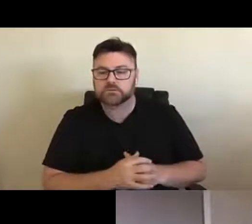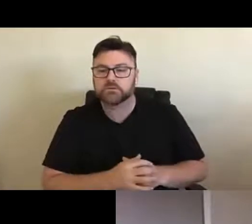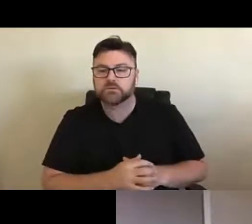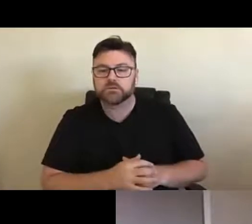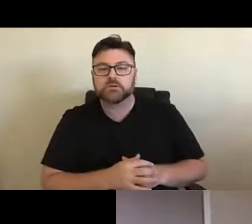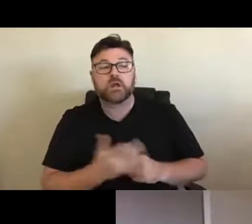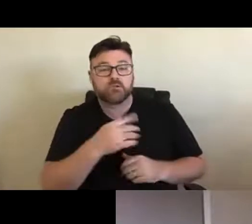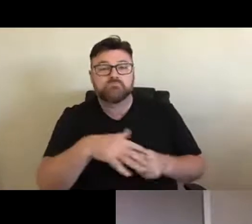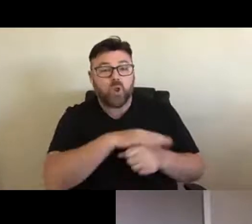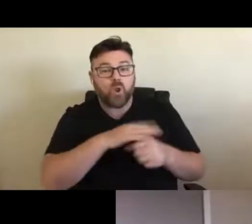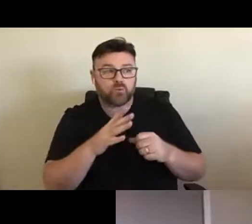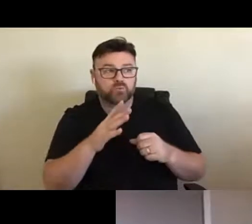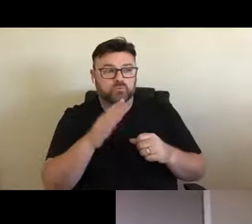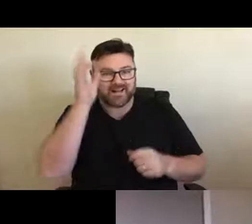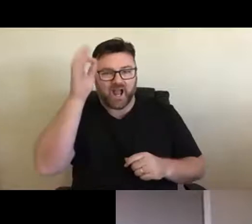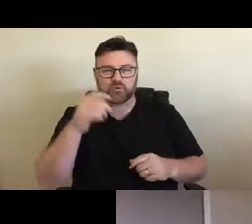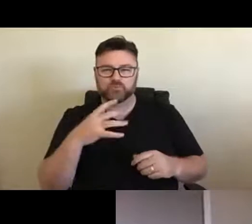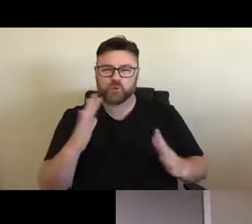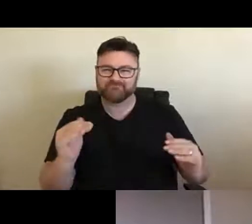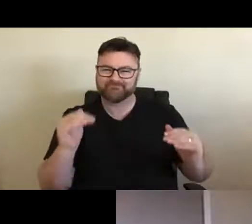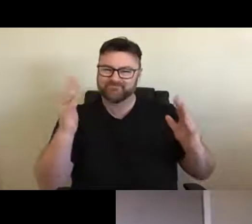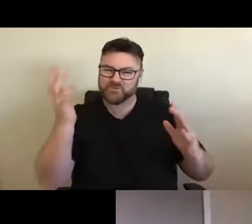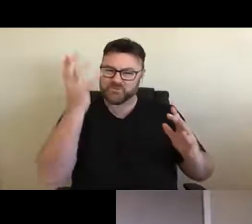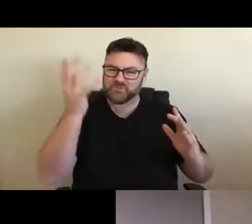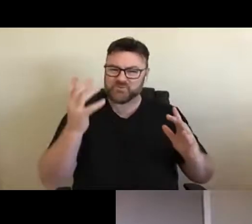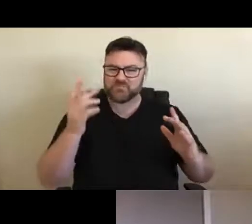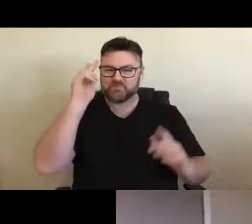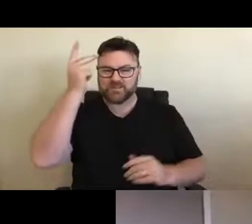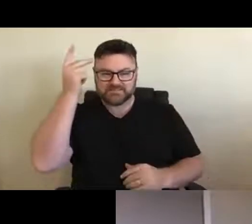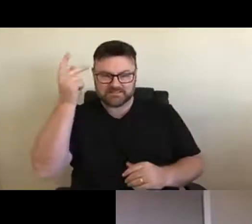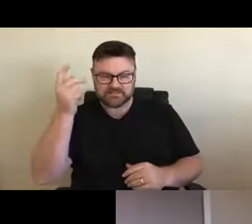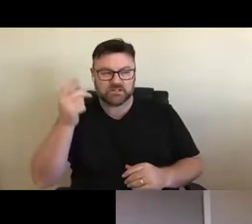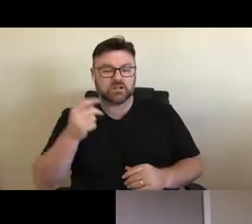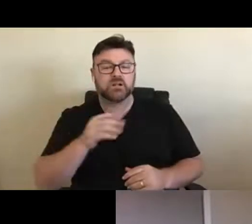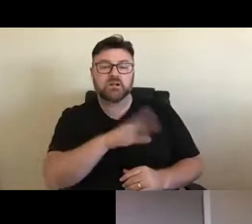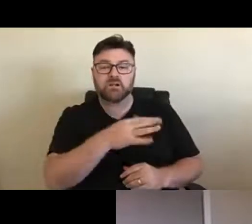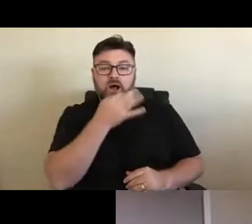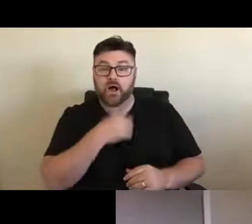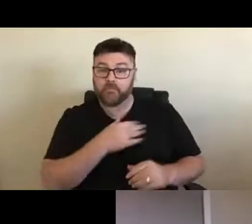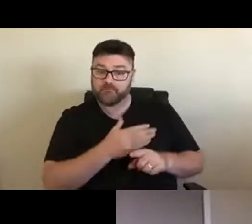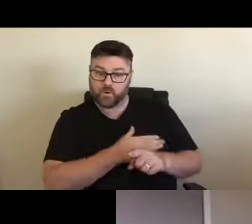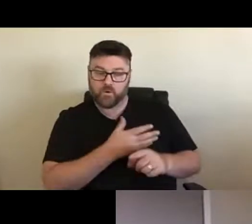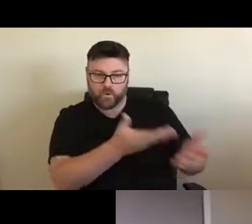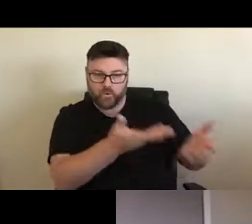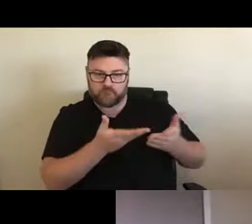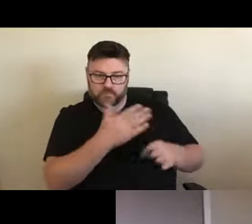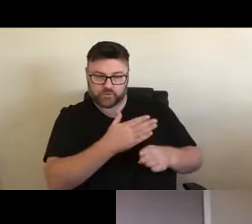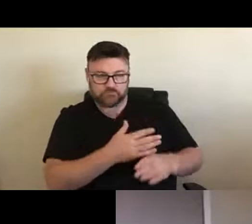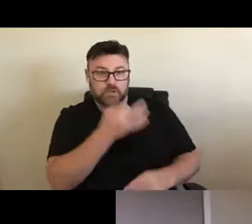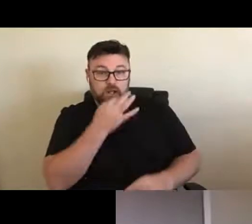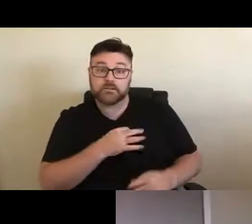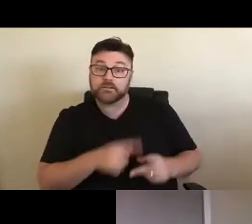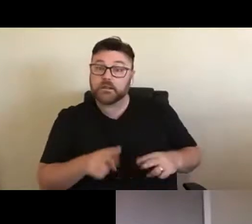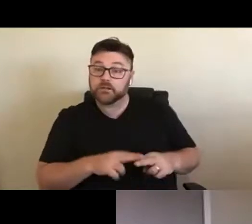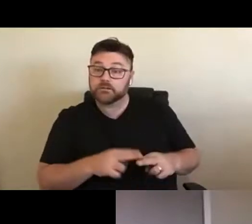council can be quite a politicized space. And so something that was asked of me when I took the job, or just before being offered the role, was that